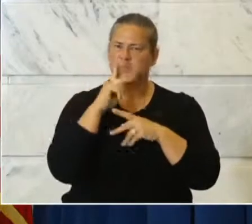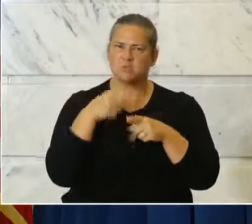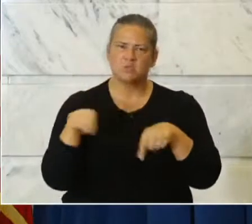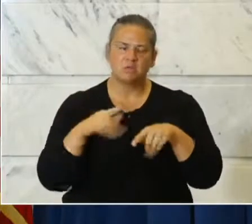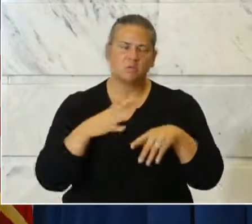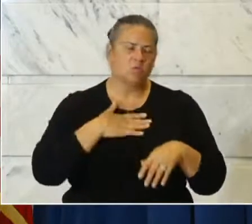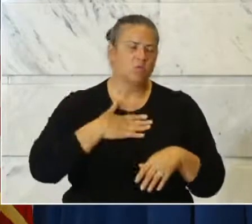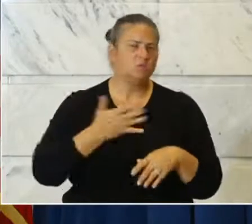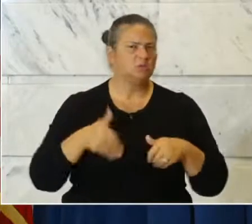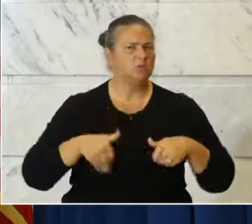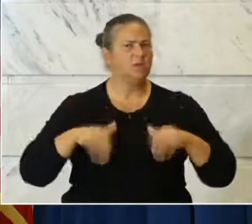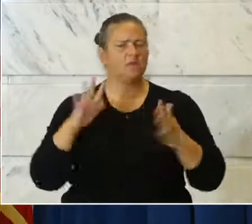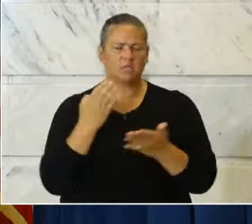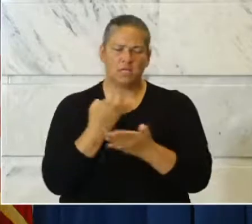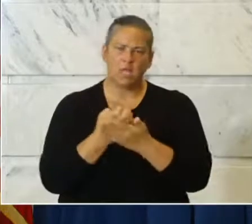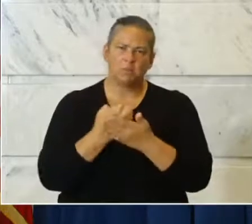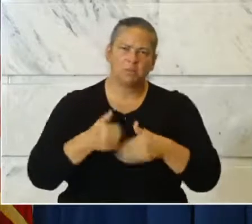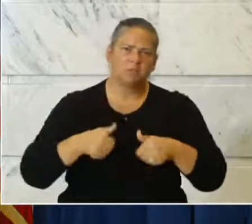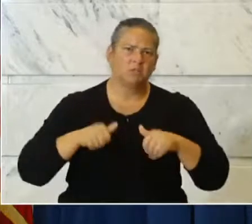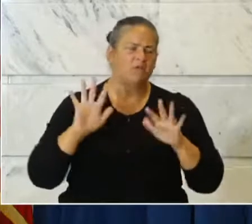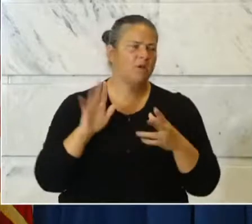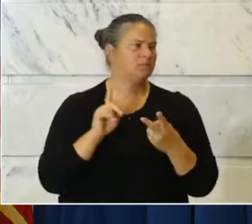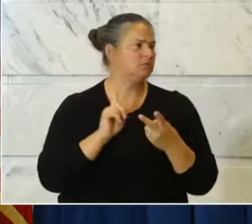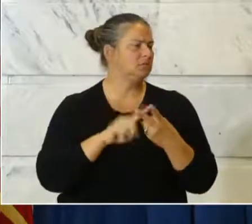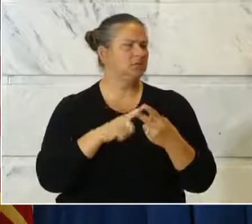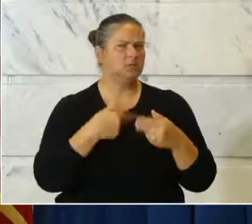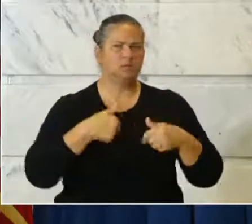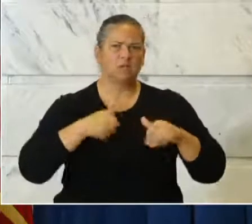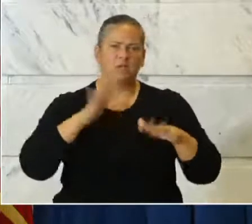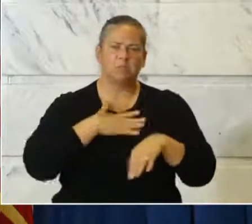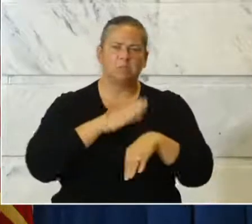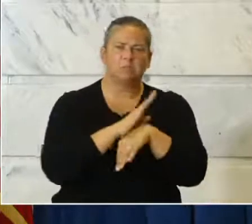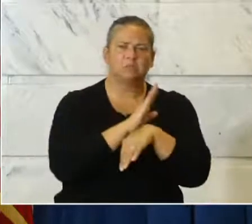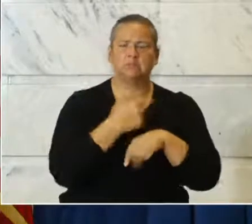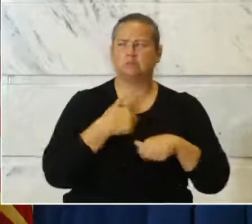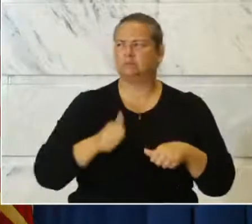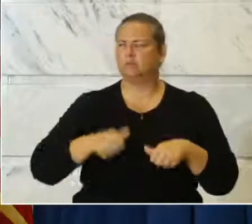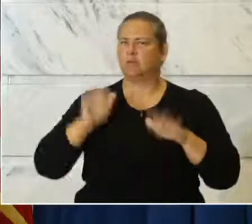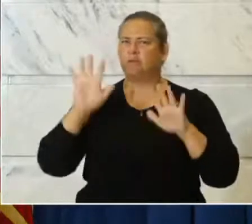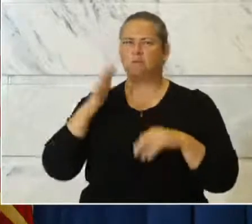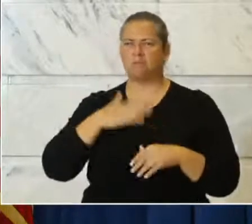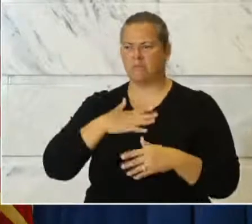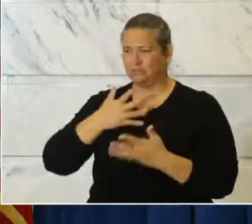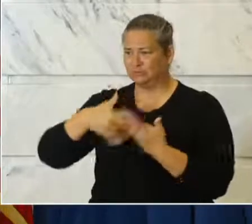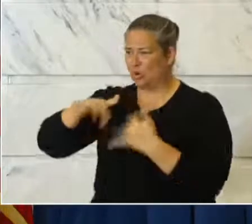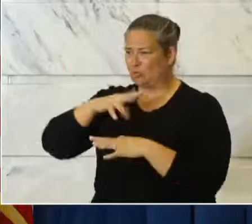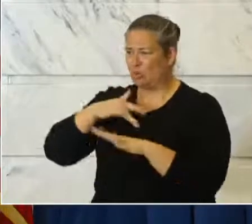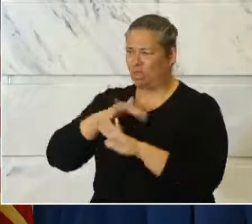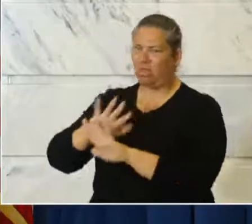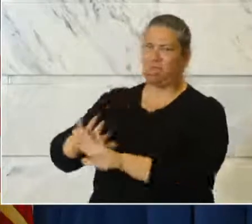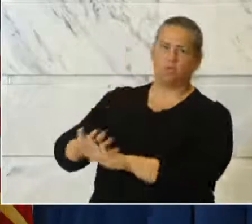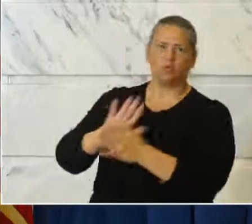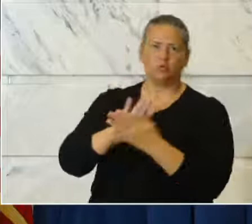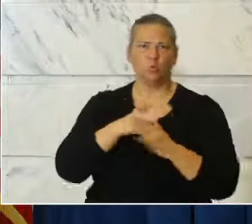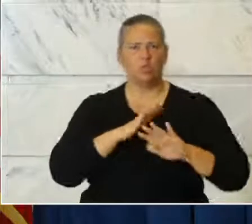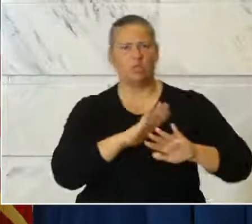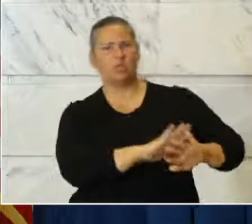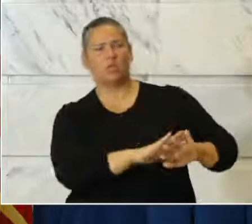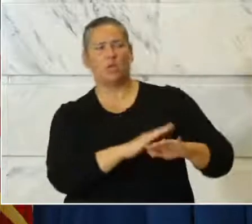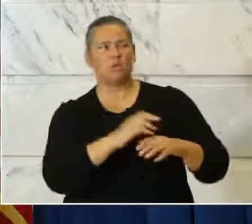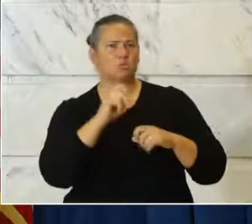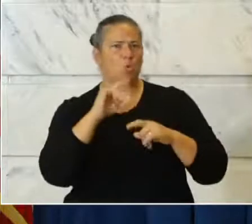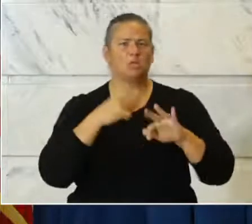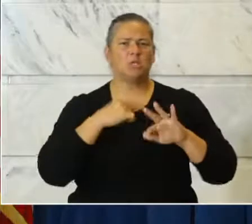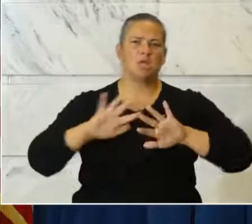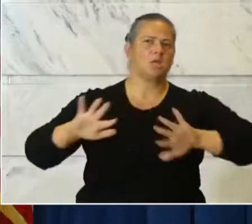There's economic sacrifice. There's sacrifice at your businesses. There's sacrifice for your social lives and your school and your sports and all sorts of other